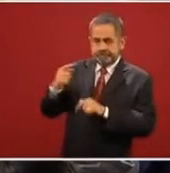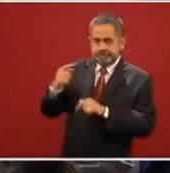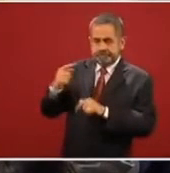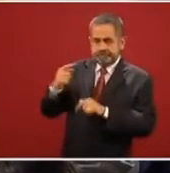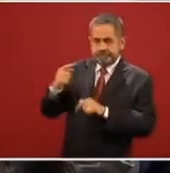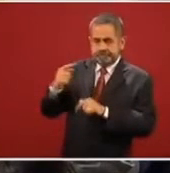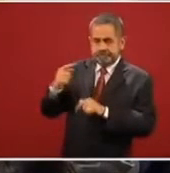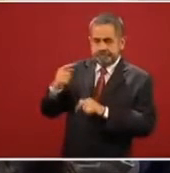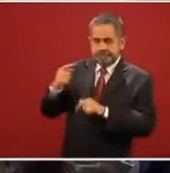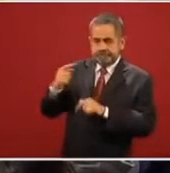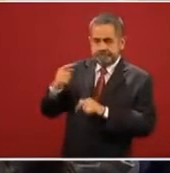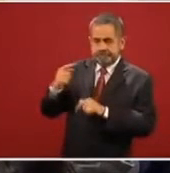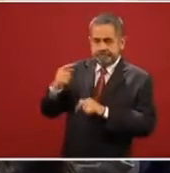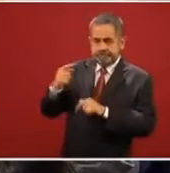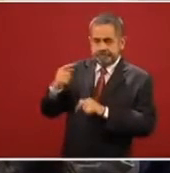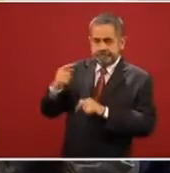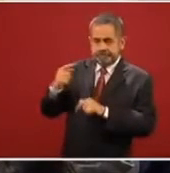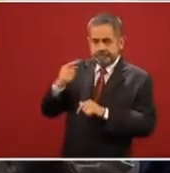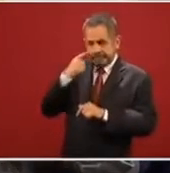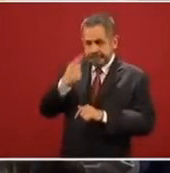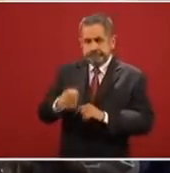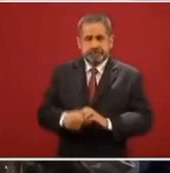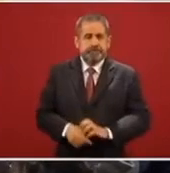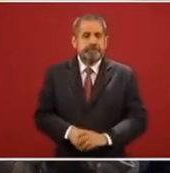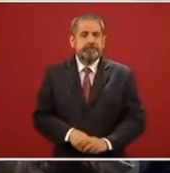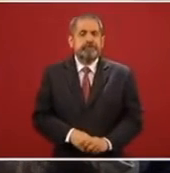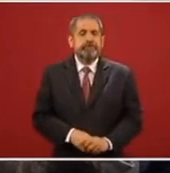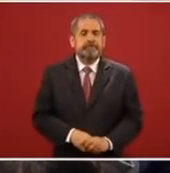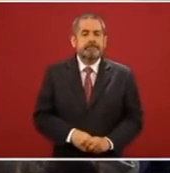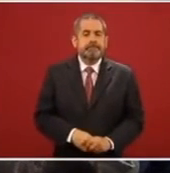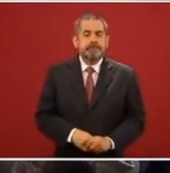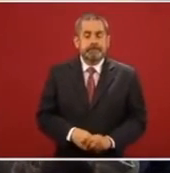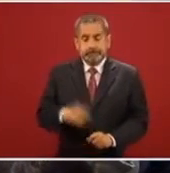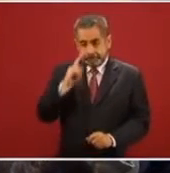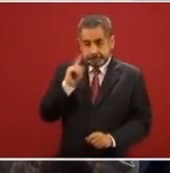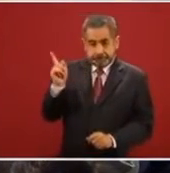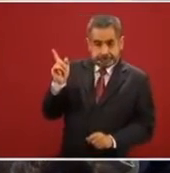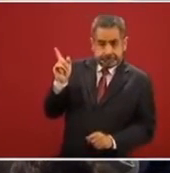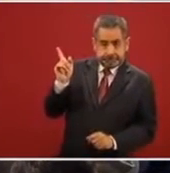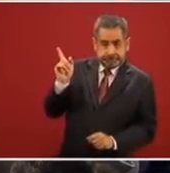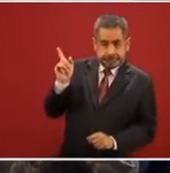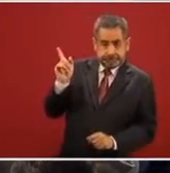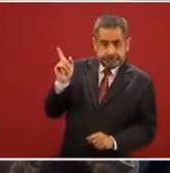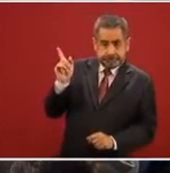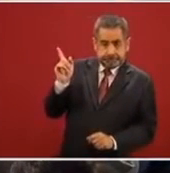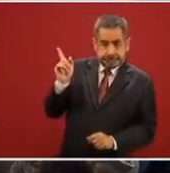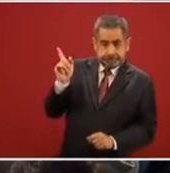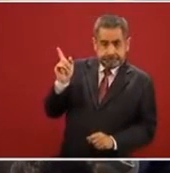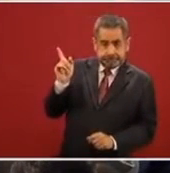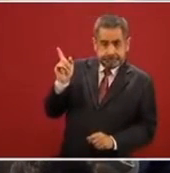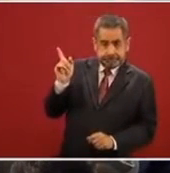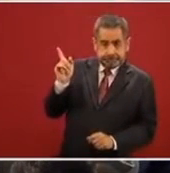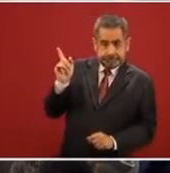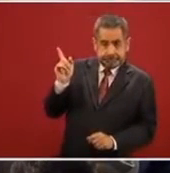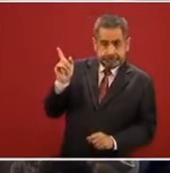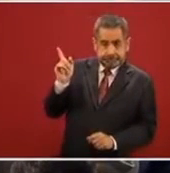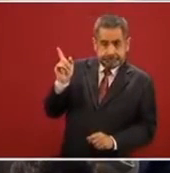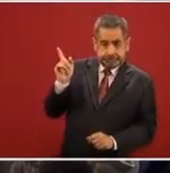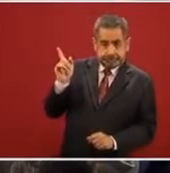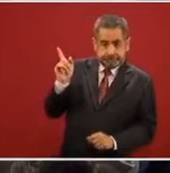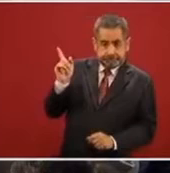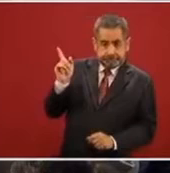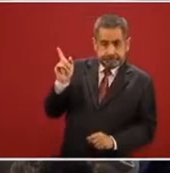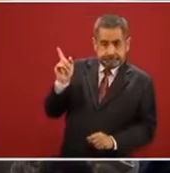If you would pass us the first map. Este mapa, como lo saben, pero lo digo también todos los días, And this map, as